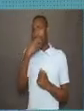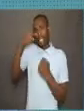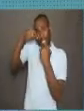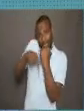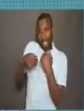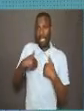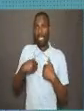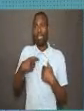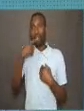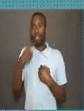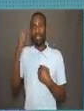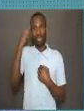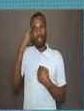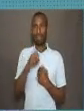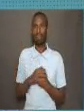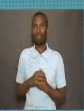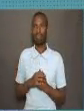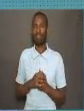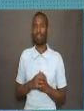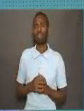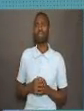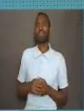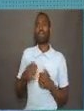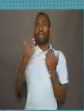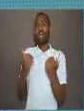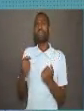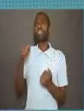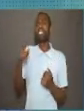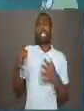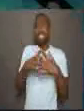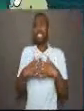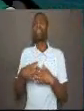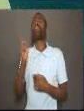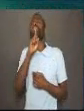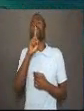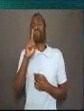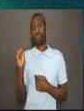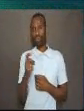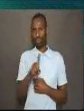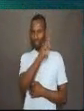being driven. What would happen to the engine?